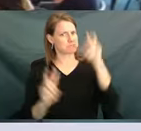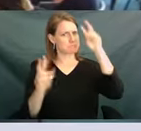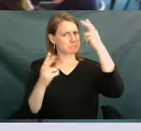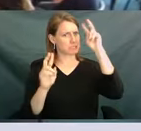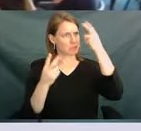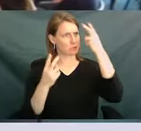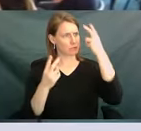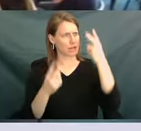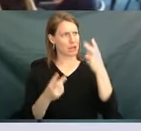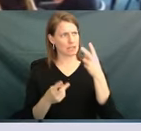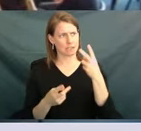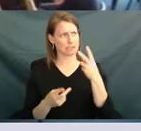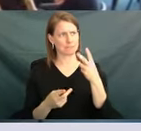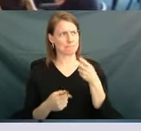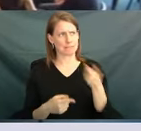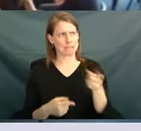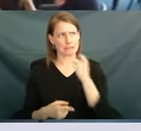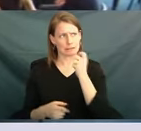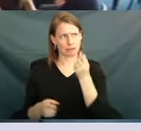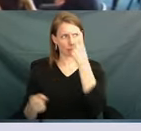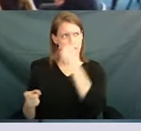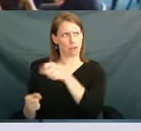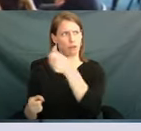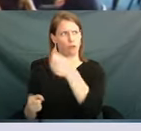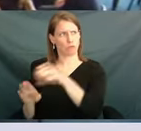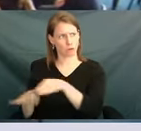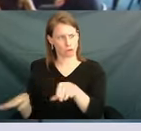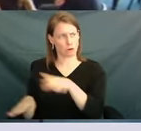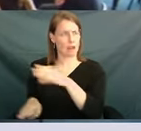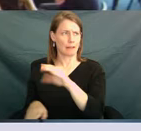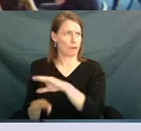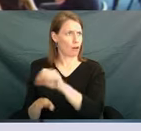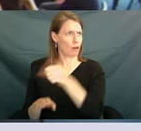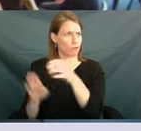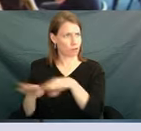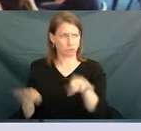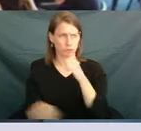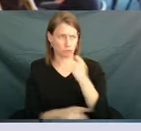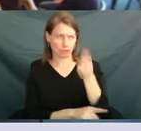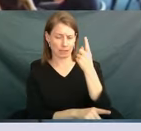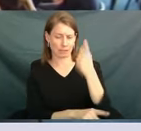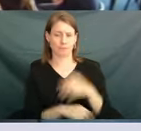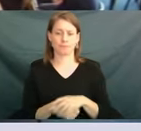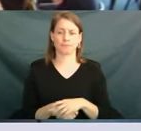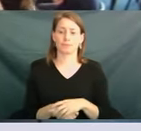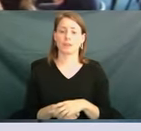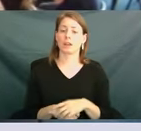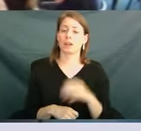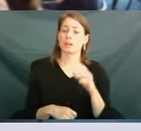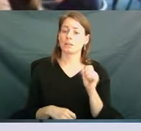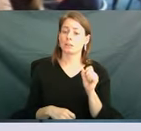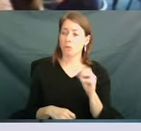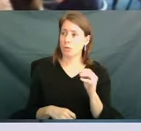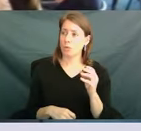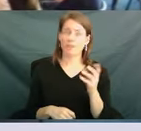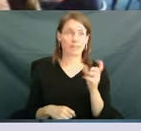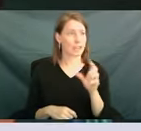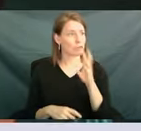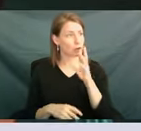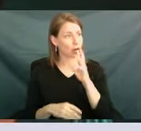the other children in the class about problems that if they'd noticed Ben was having any during playtimes and things like that, and if anybody would like to help